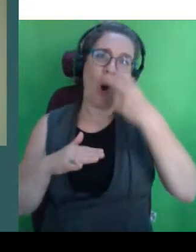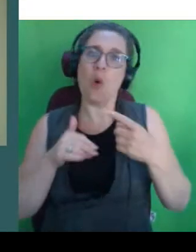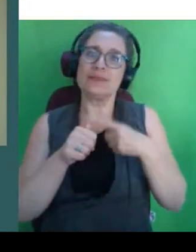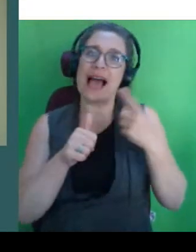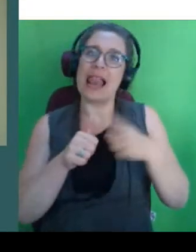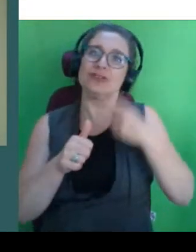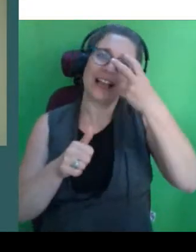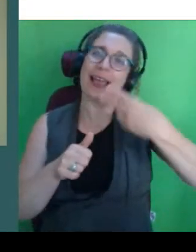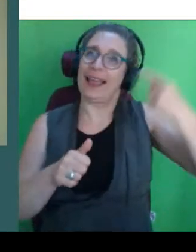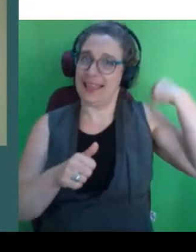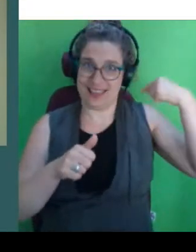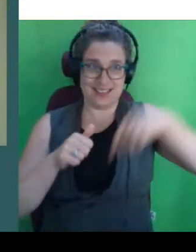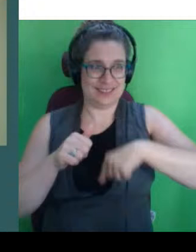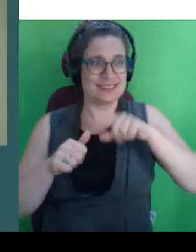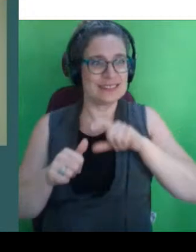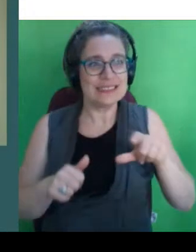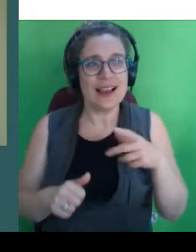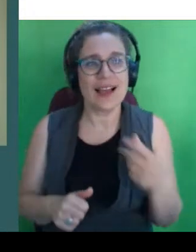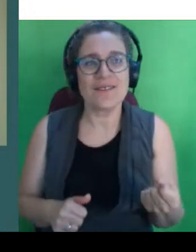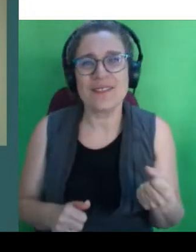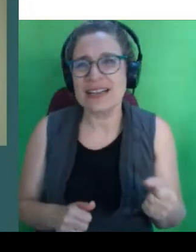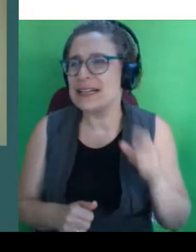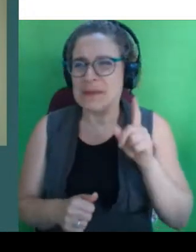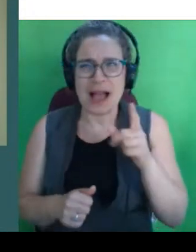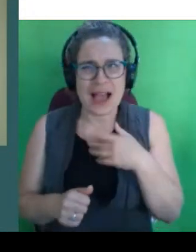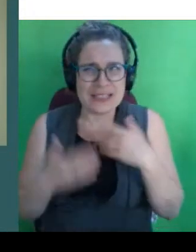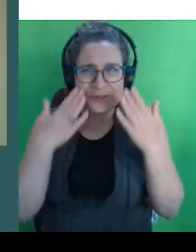But yes, I'm not sure that there's necessarily a